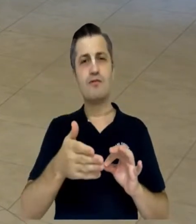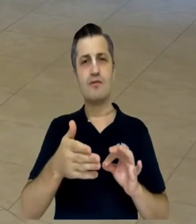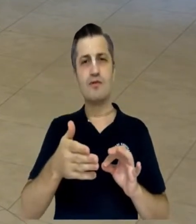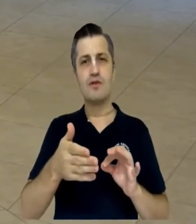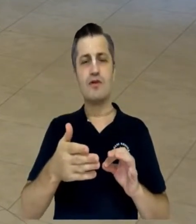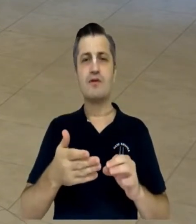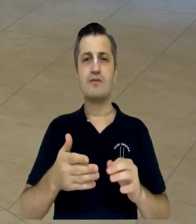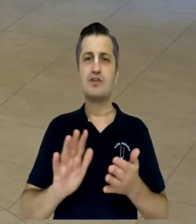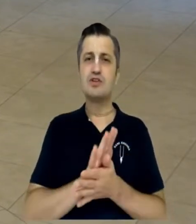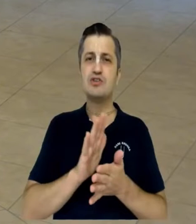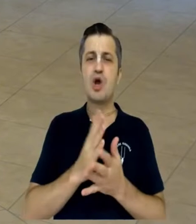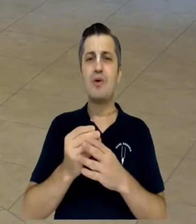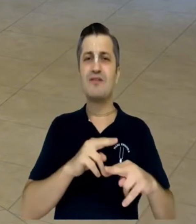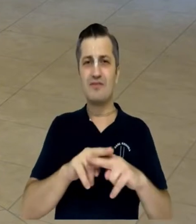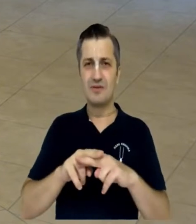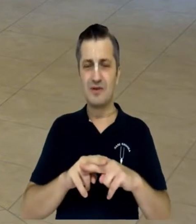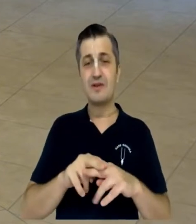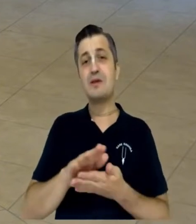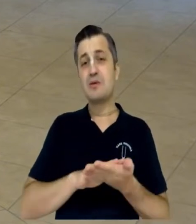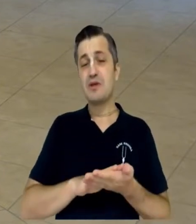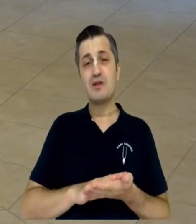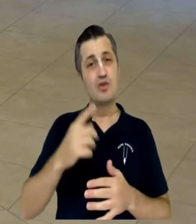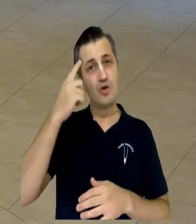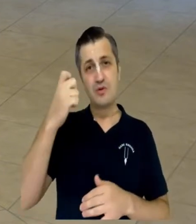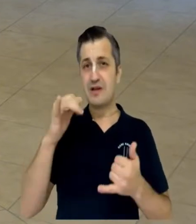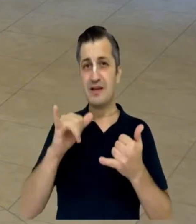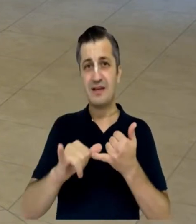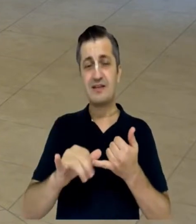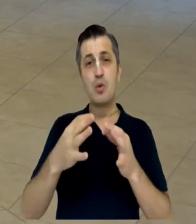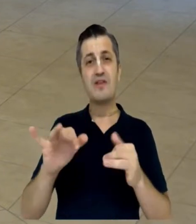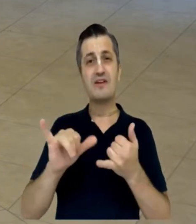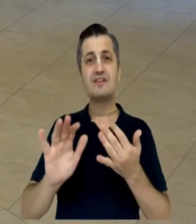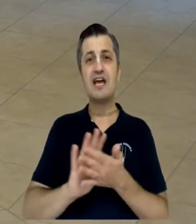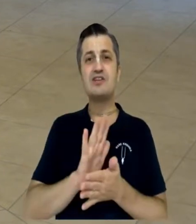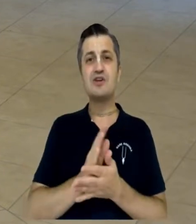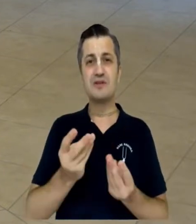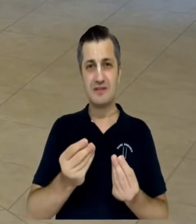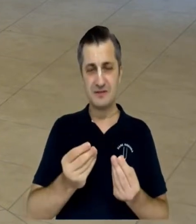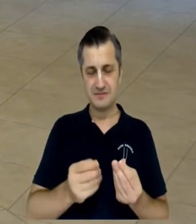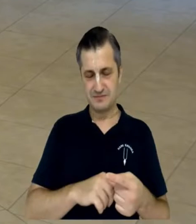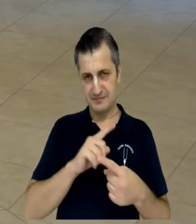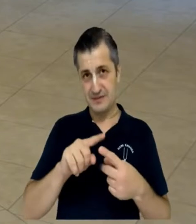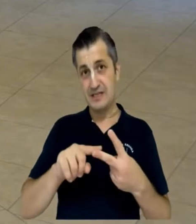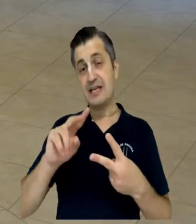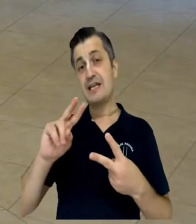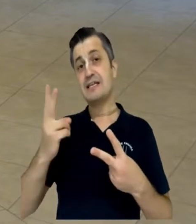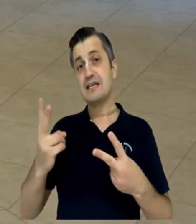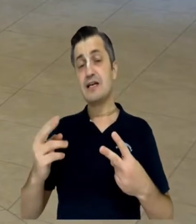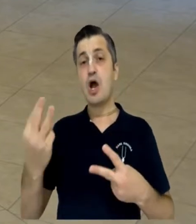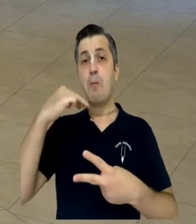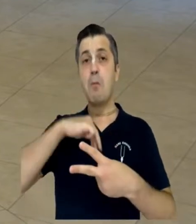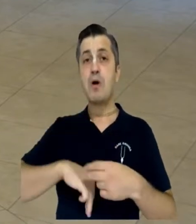Krishna, and that's kind of in mode of passion. So one story which I thought about is the story of the